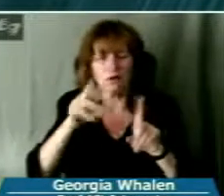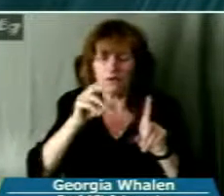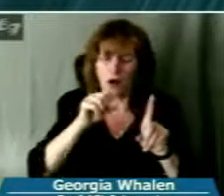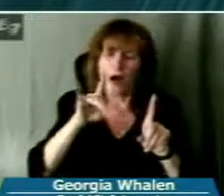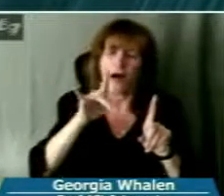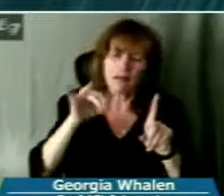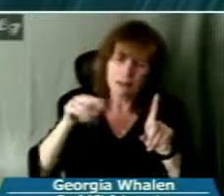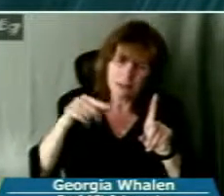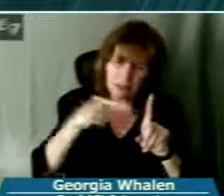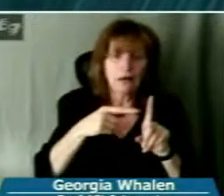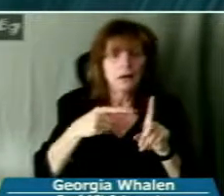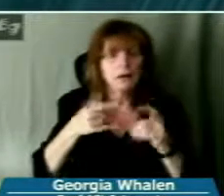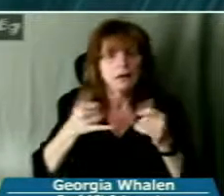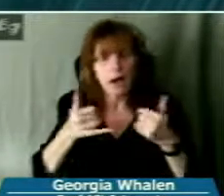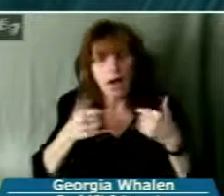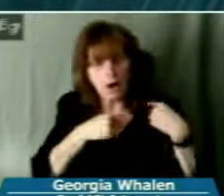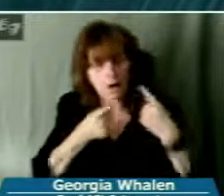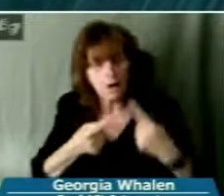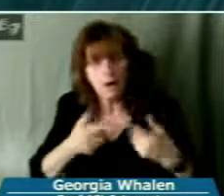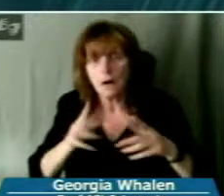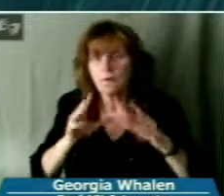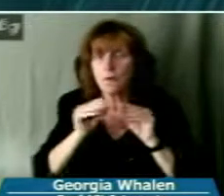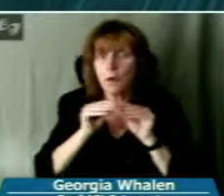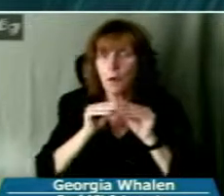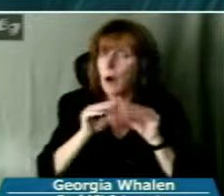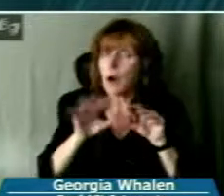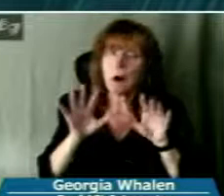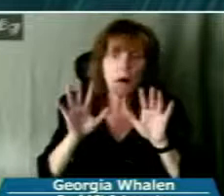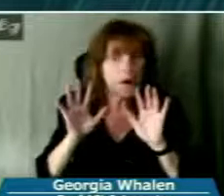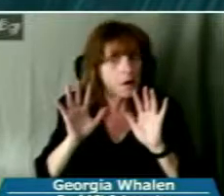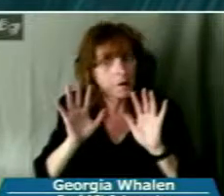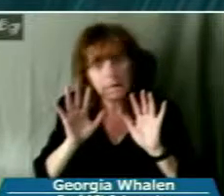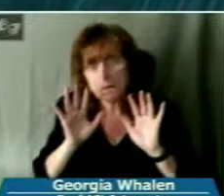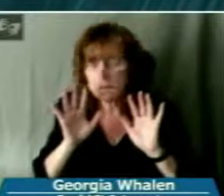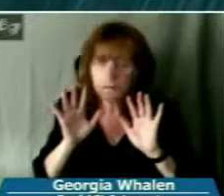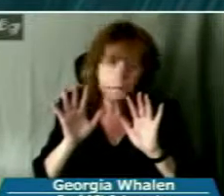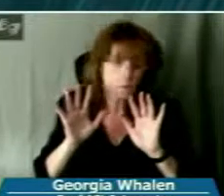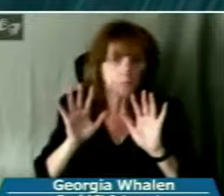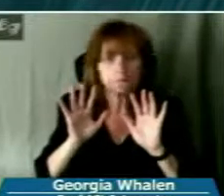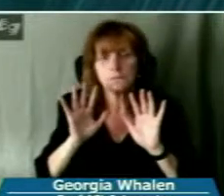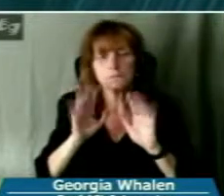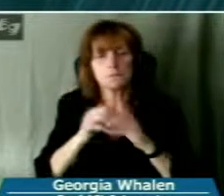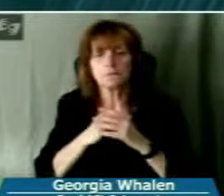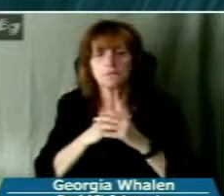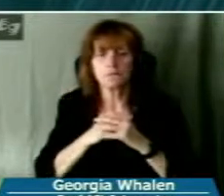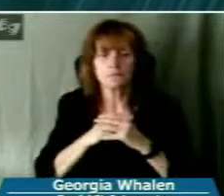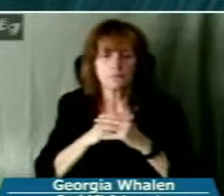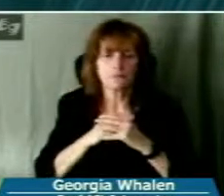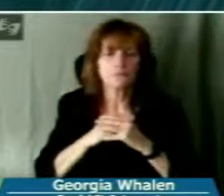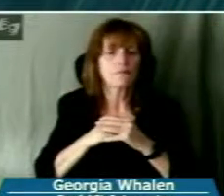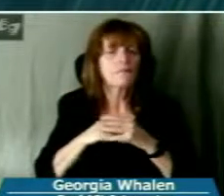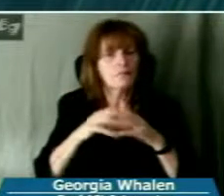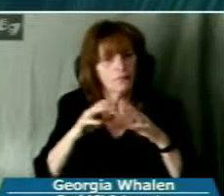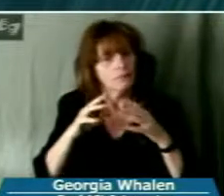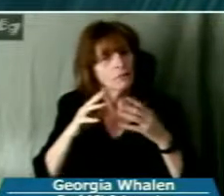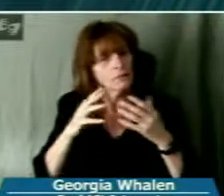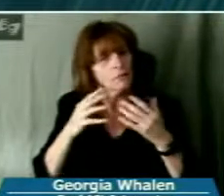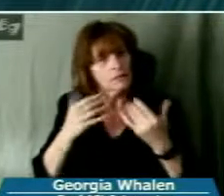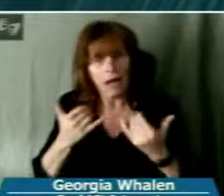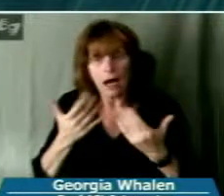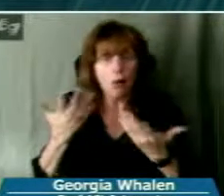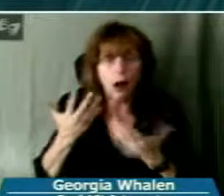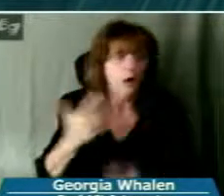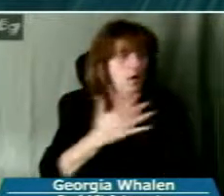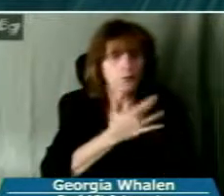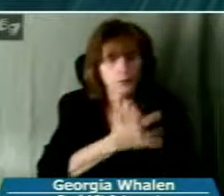action that happens. And that did occur. It also is kicking in additional activity in the community as the province, healthcare